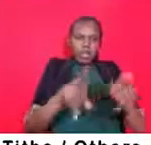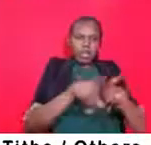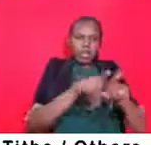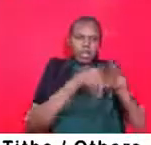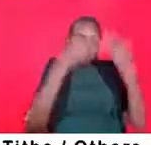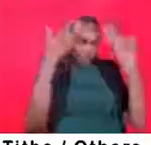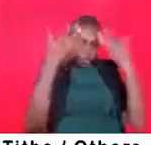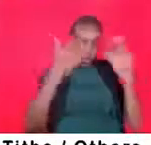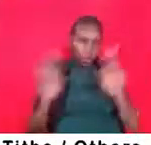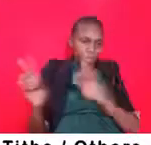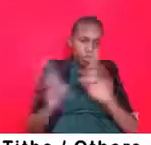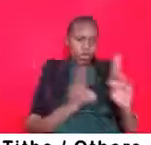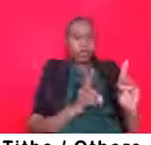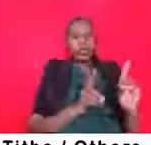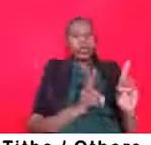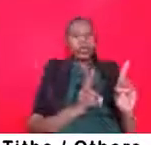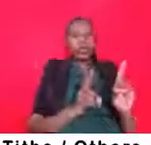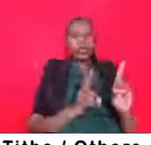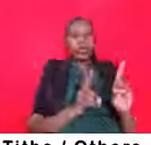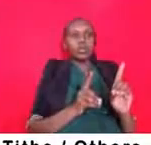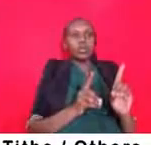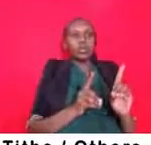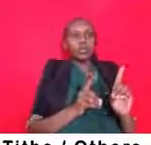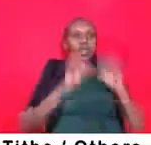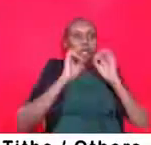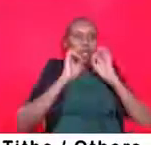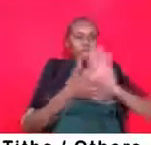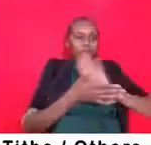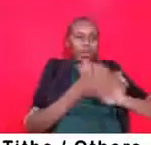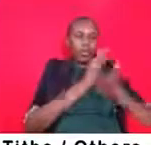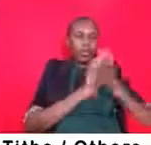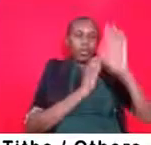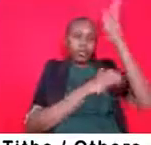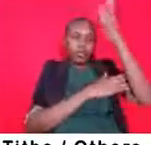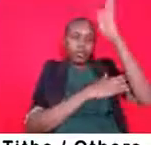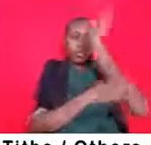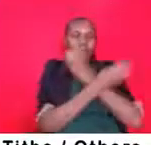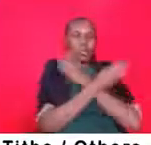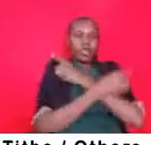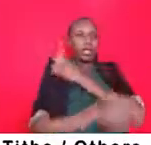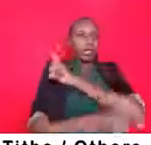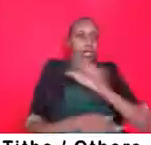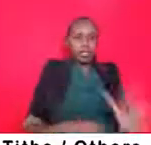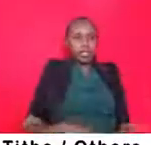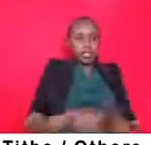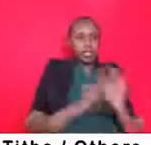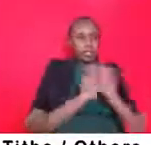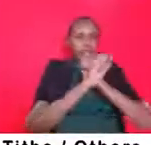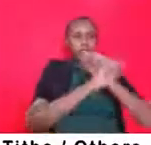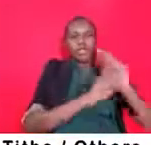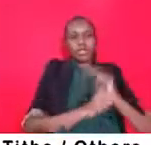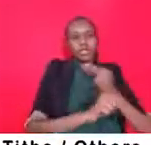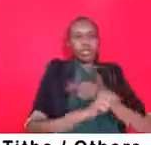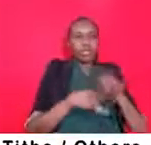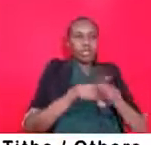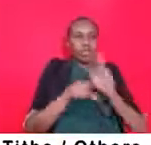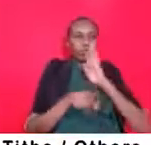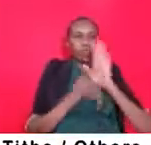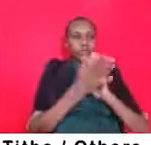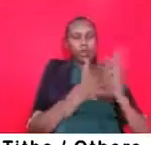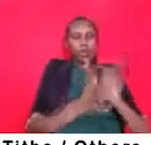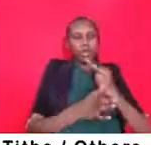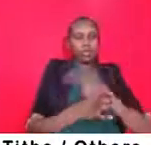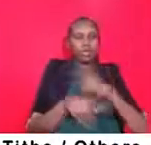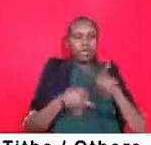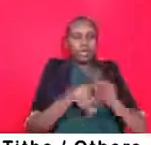don't do the, as you know, we are nothing without you, dear Lord. Dear Lord, may you please protect us and be with us. May you